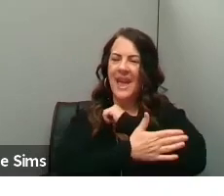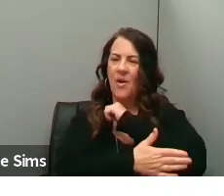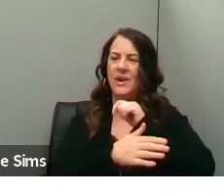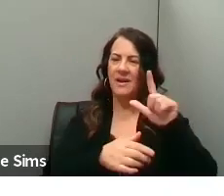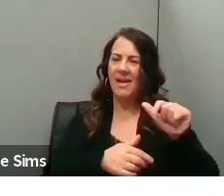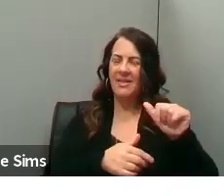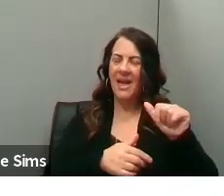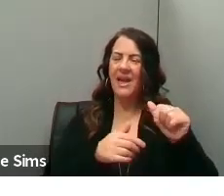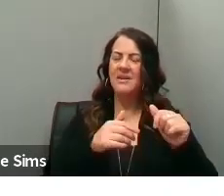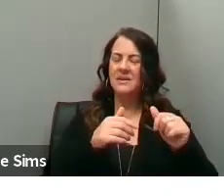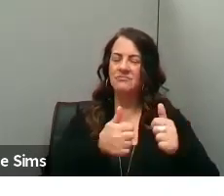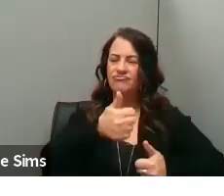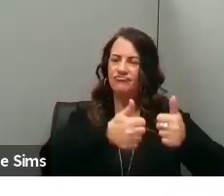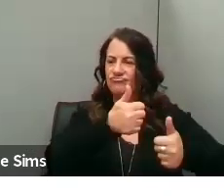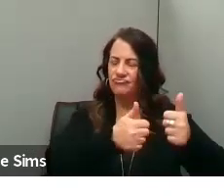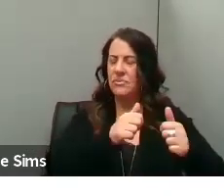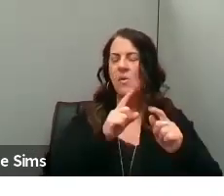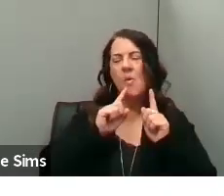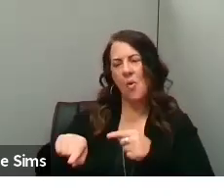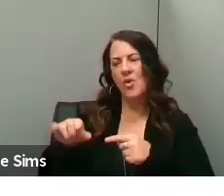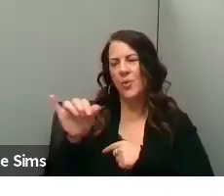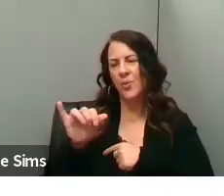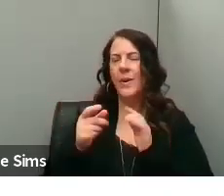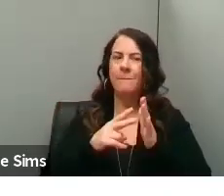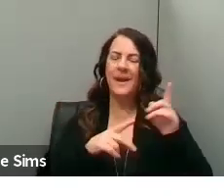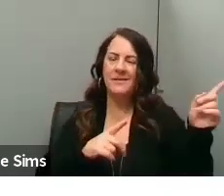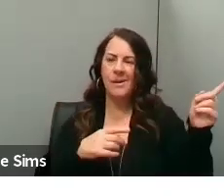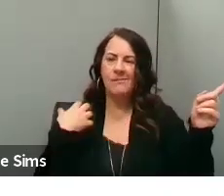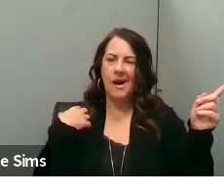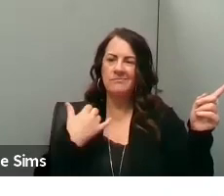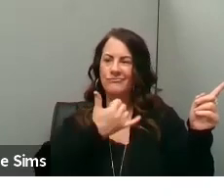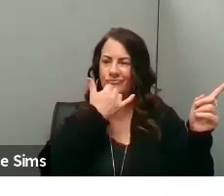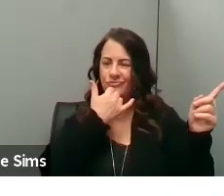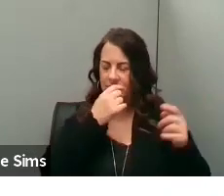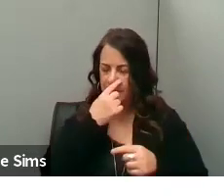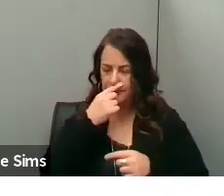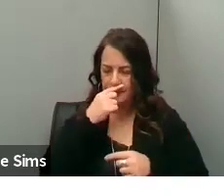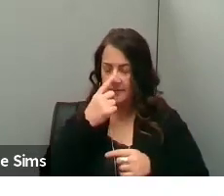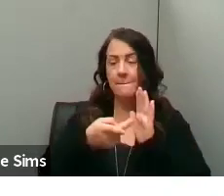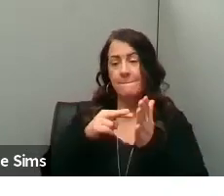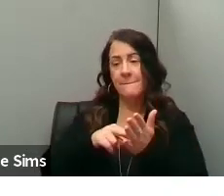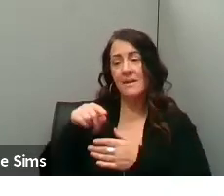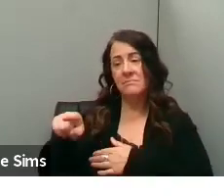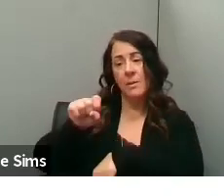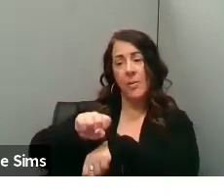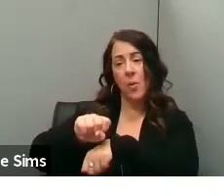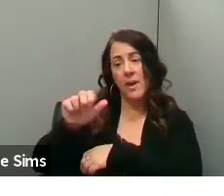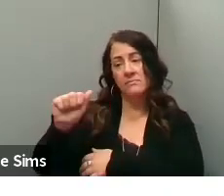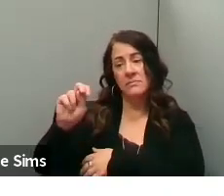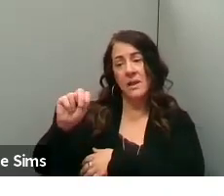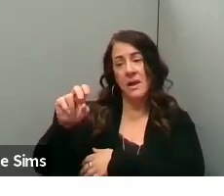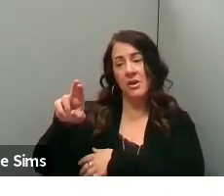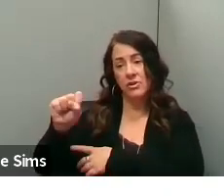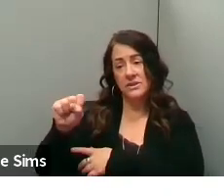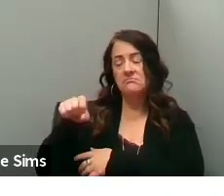of LA County. In this situation, Andres may file a complaint against his